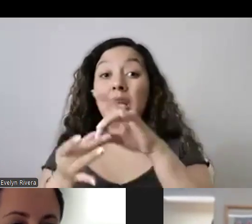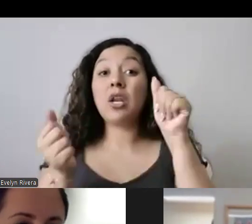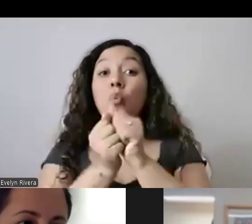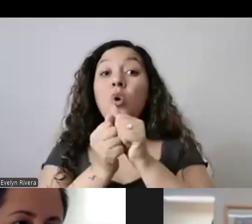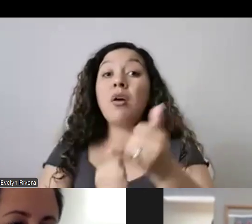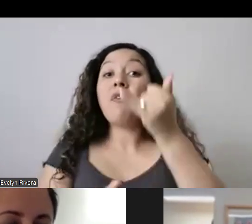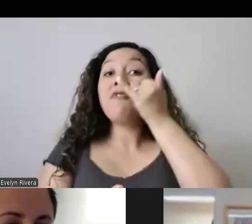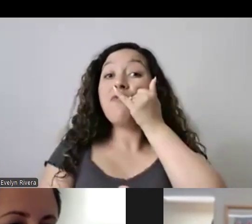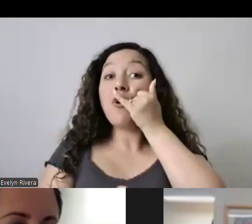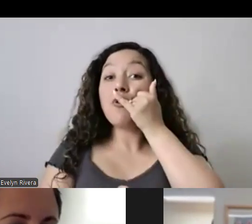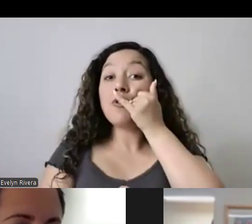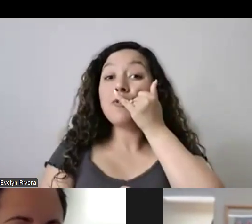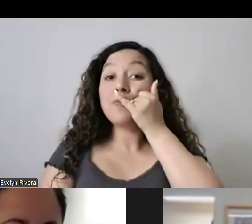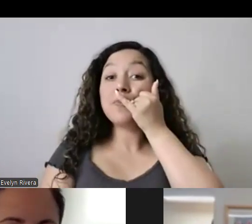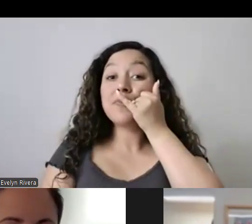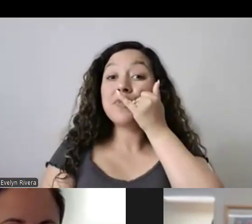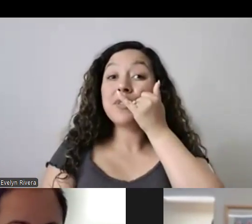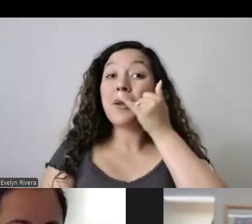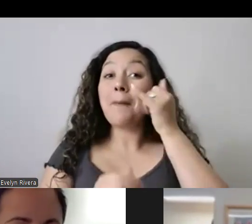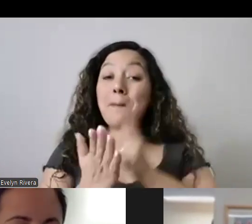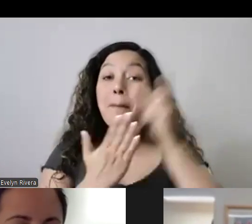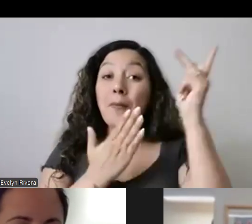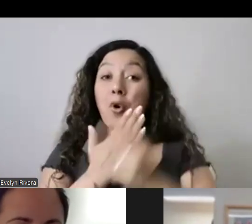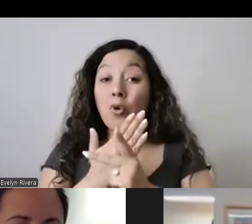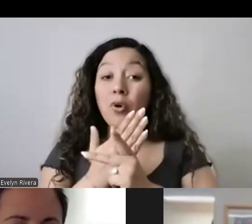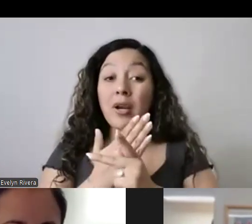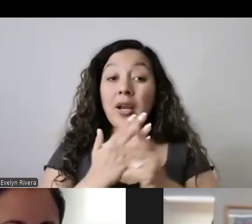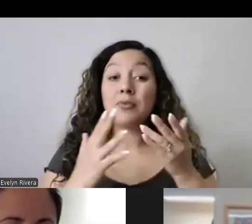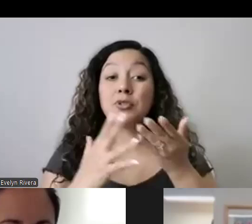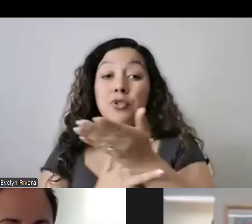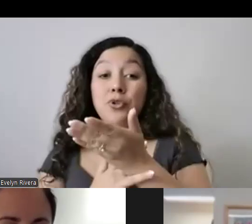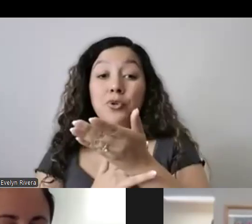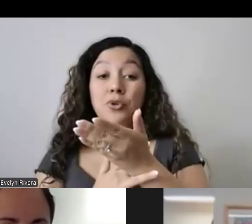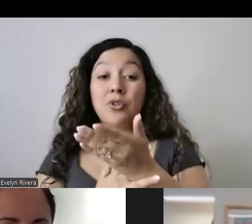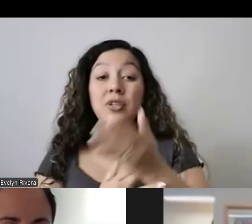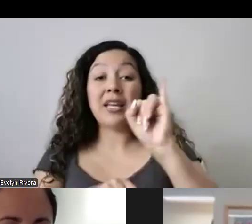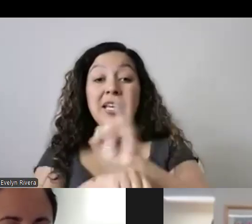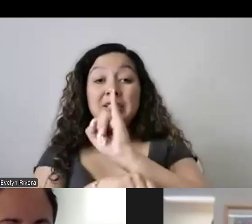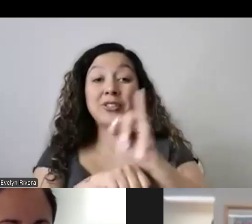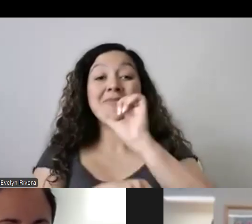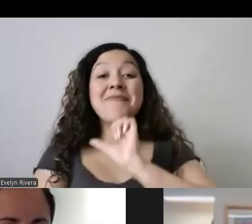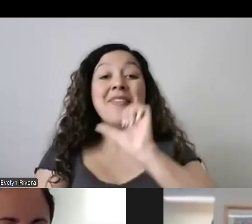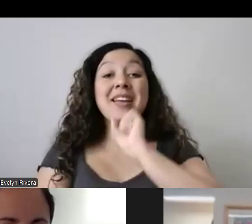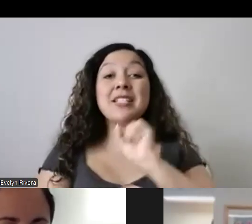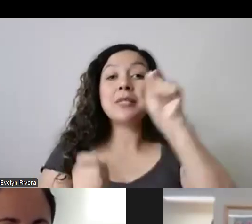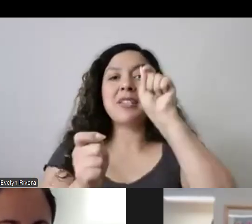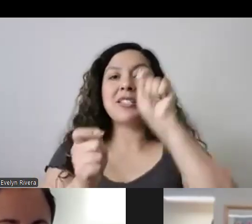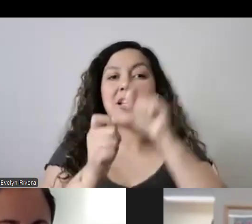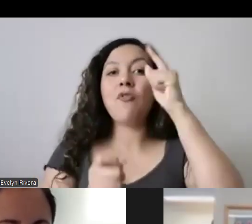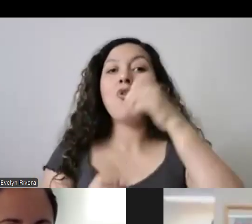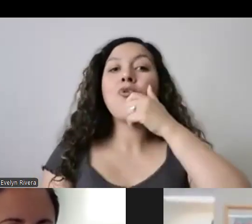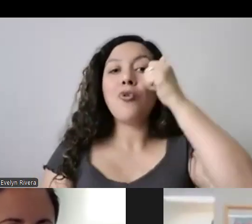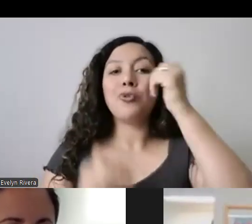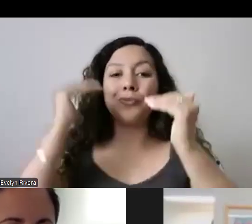phone-based program such as the Friendship Line at the Institute on Aging, specifically for older adults. And so we do have evidence-based